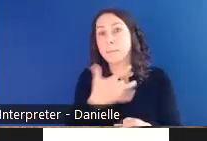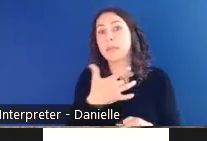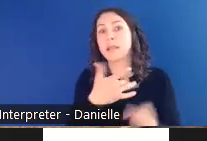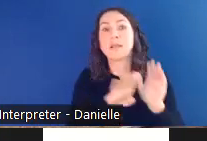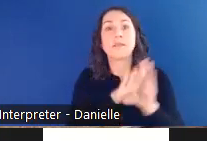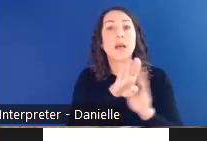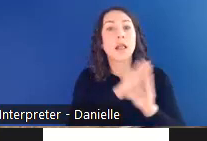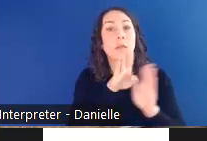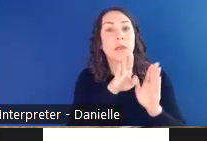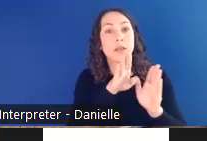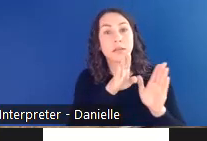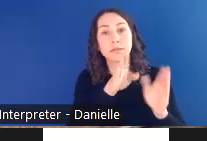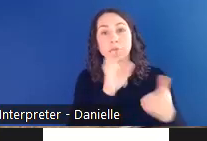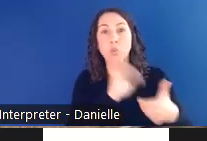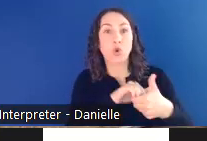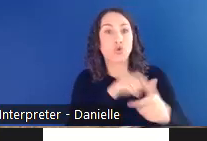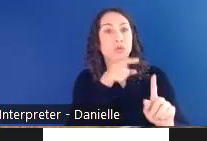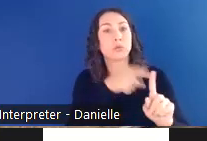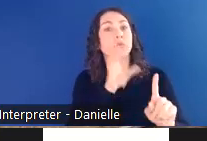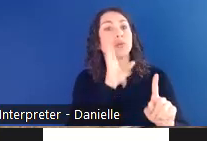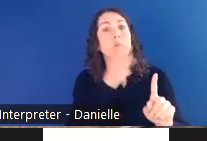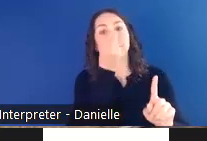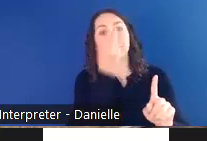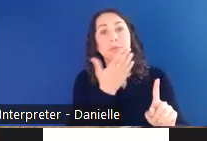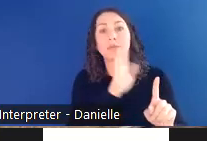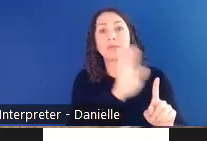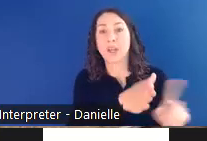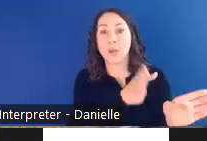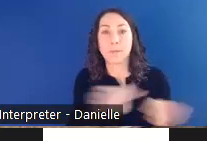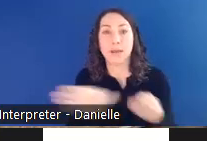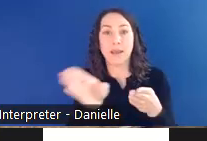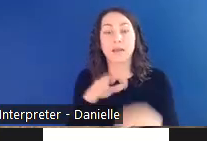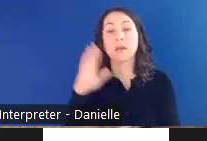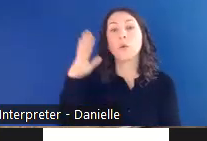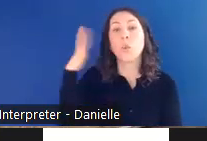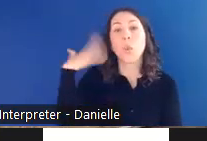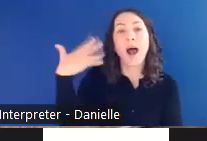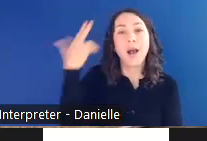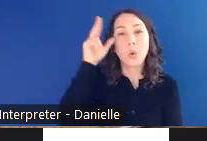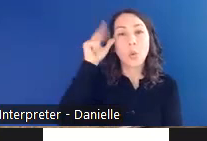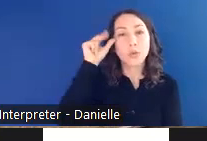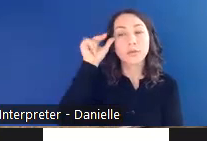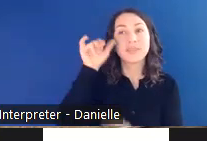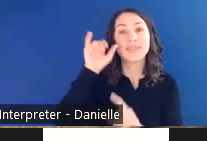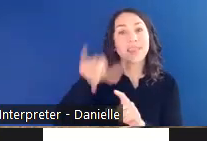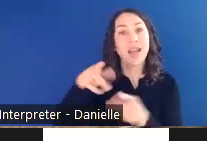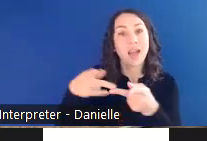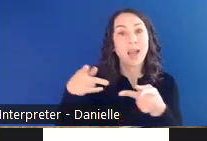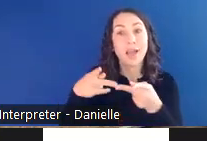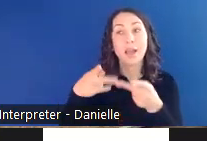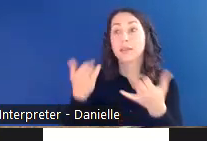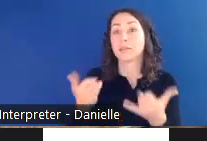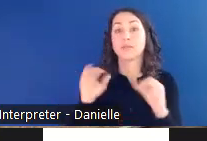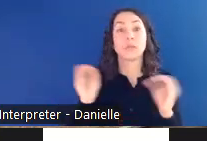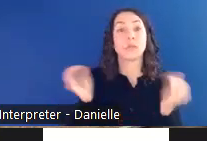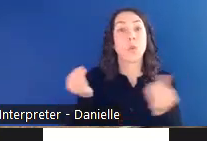have planned for the site. For Wild Horse Ridge Apartments, that's the one near the Pena Station. There's really no on-site services being